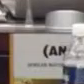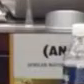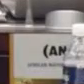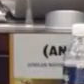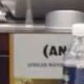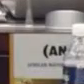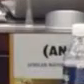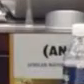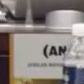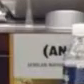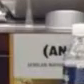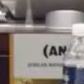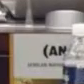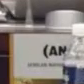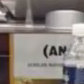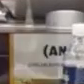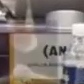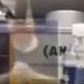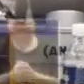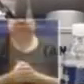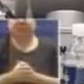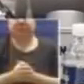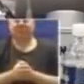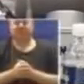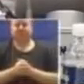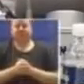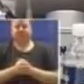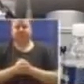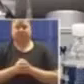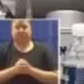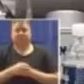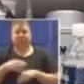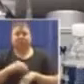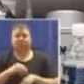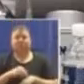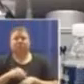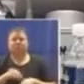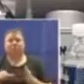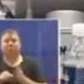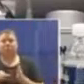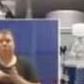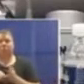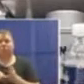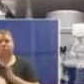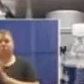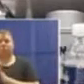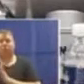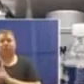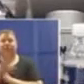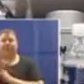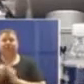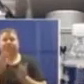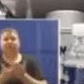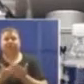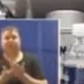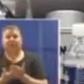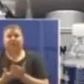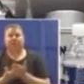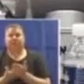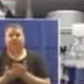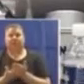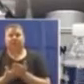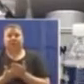on a FATF grey list, and more importantly, improve South Africa's capacity to deal with the financial crimes